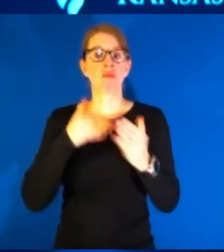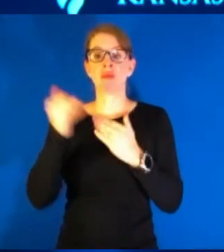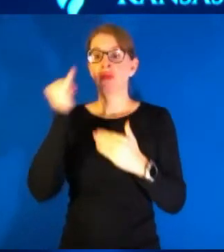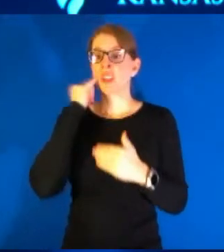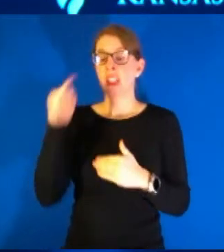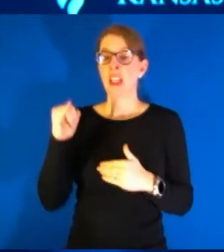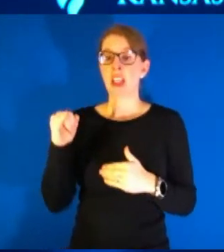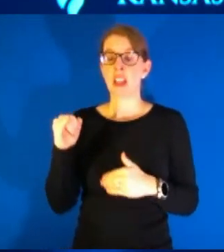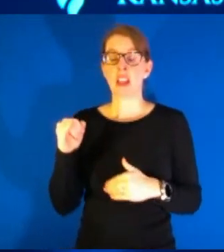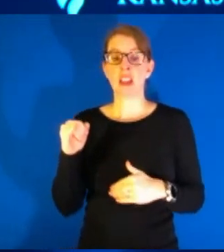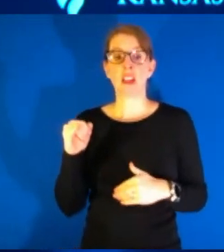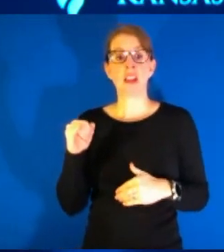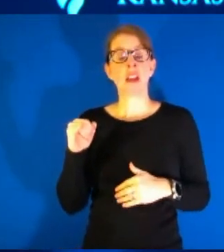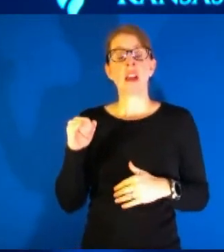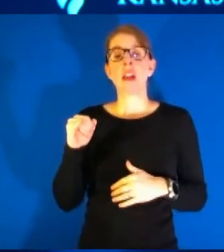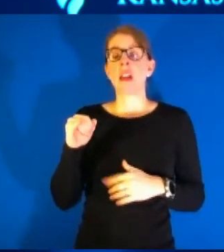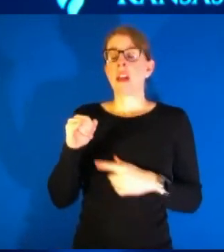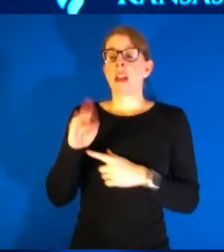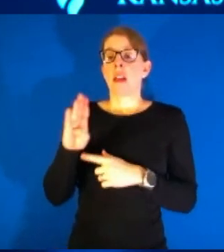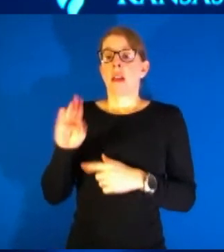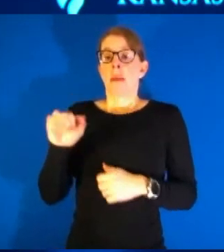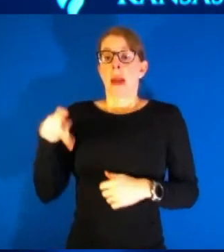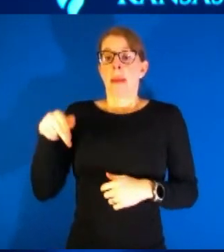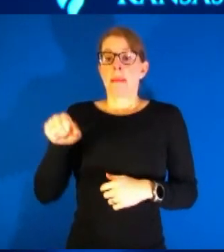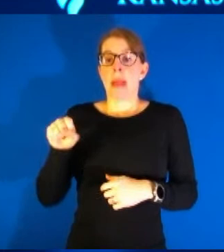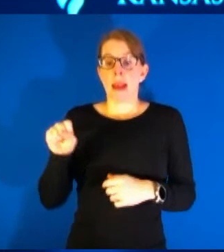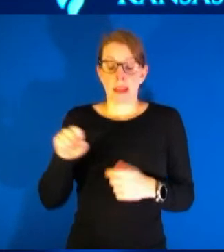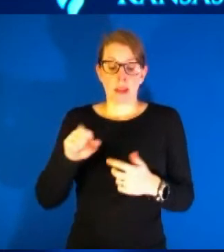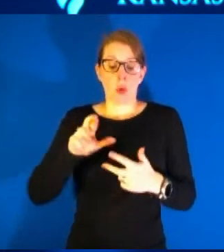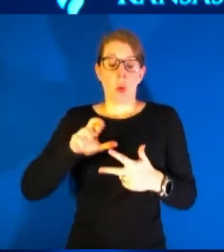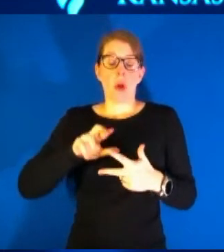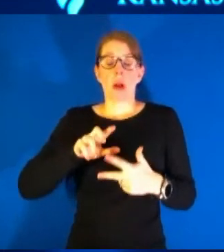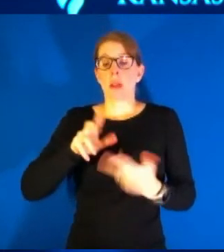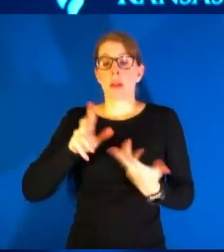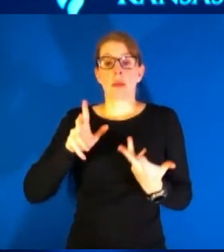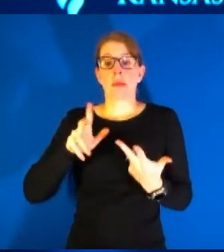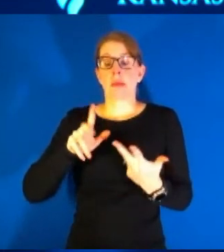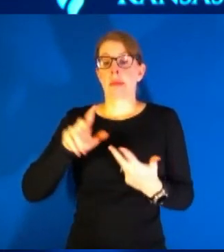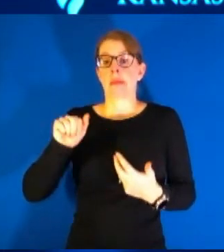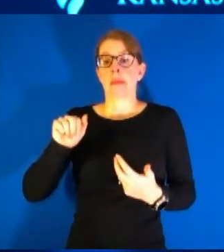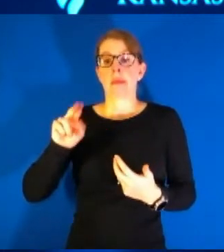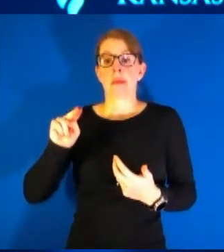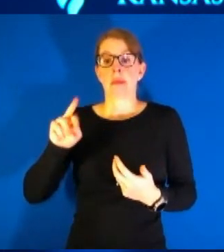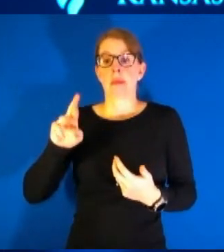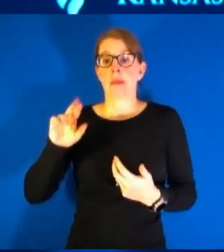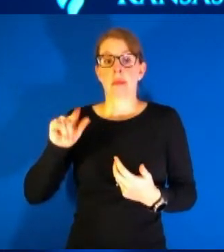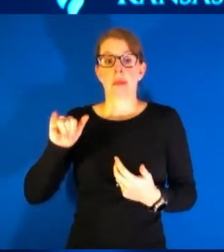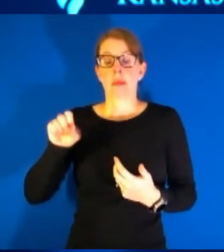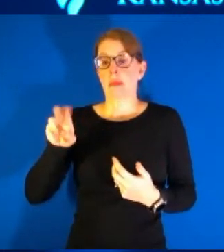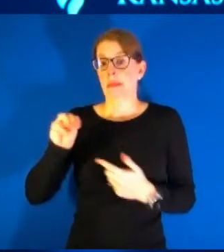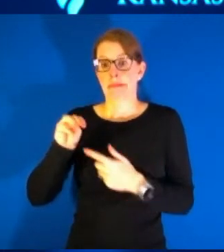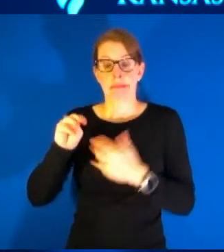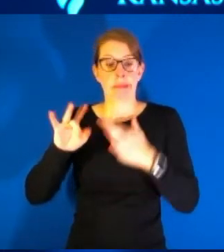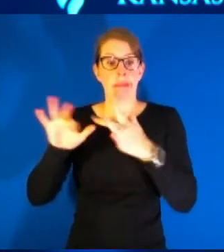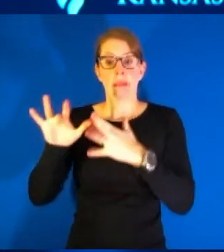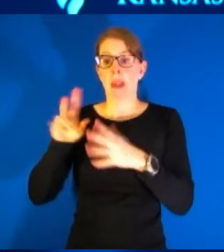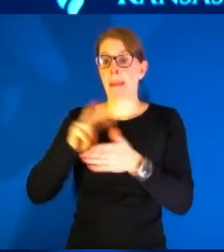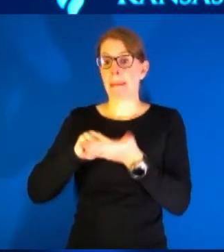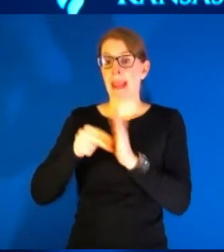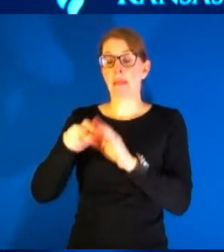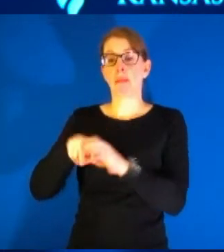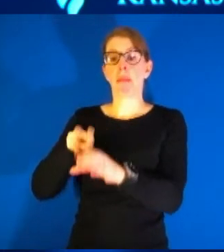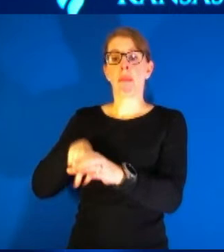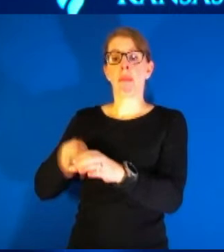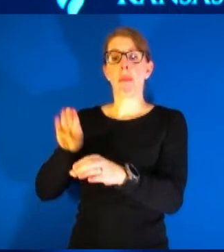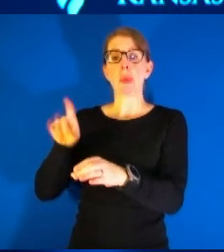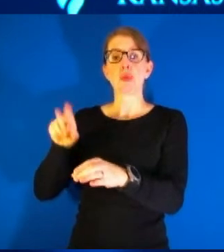a aortic aneurysm fixed, or any procedure, that doesn't exclude you from getting a booster